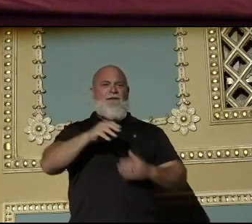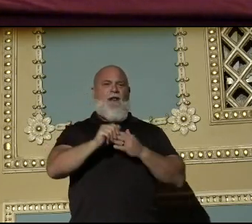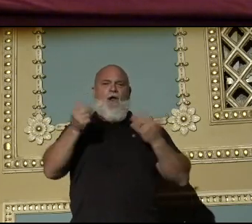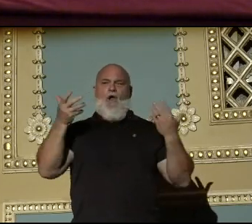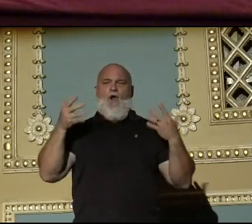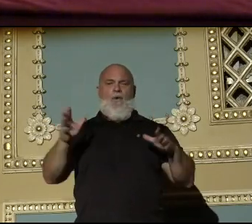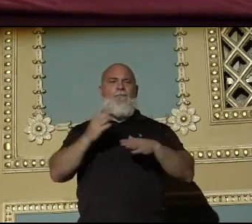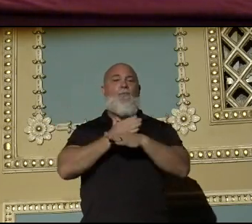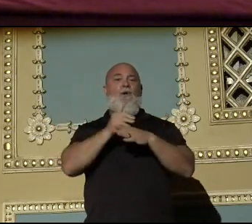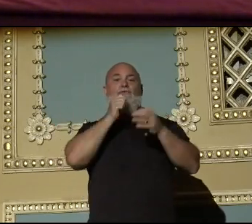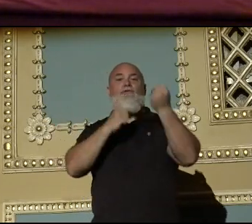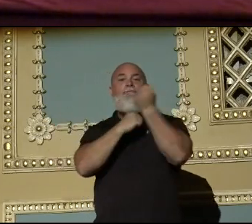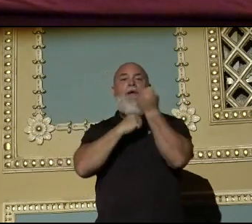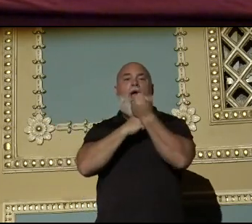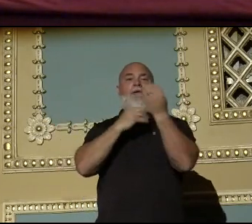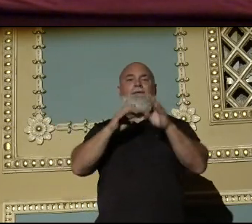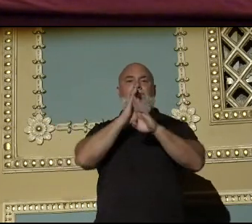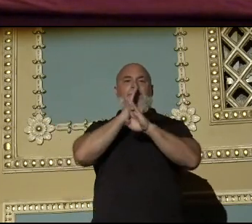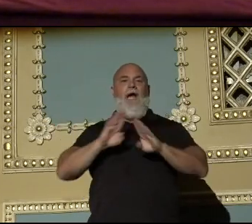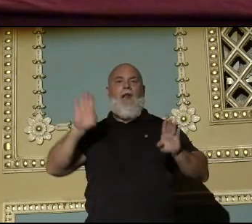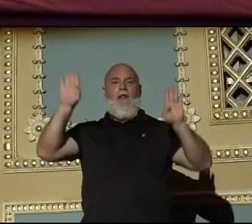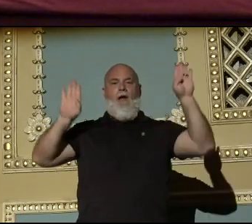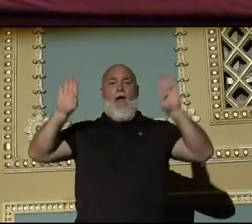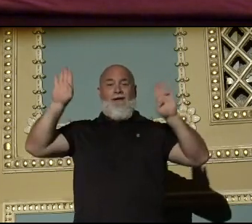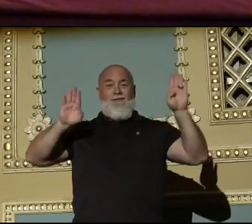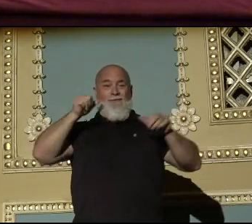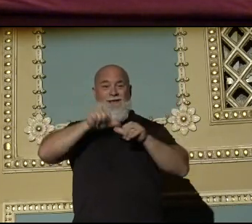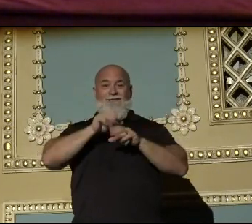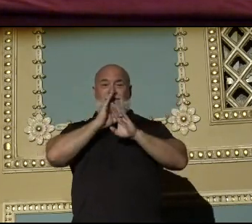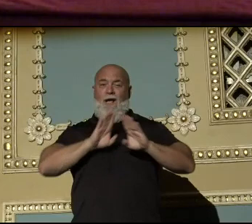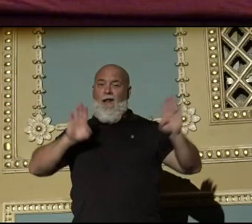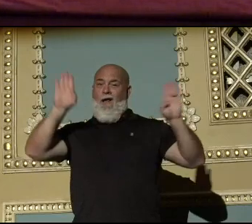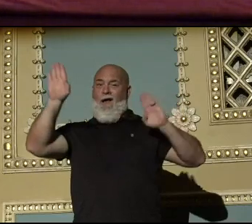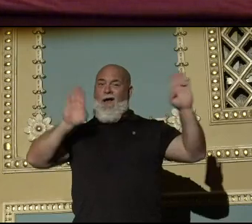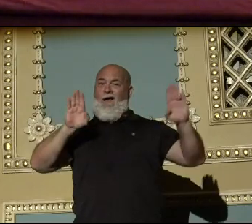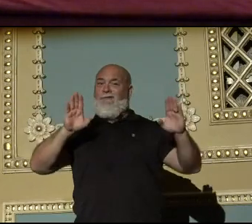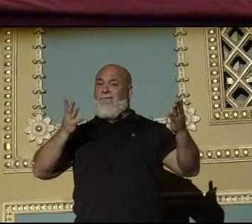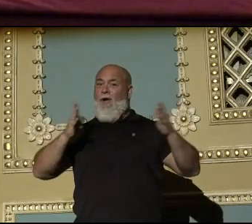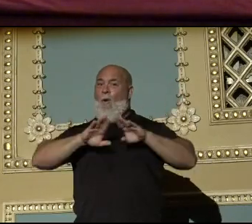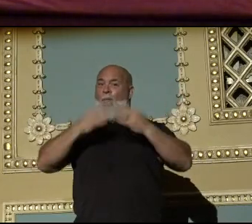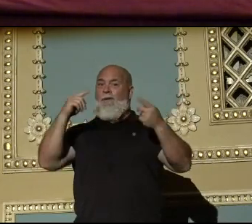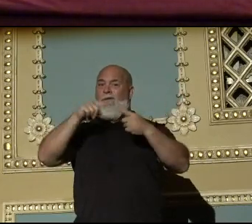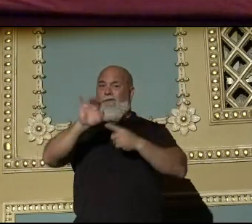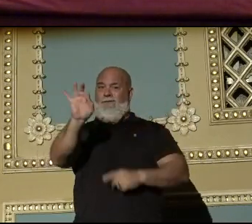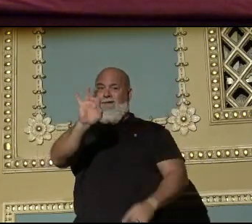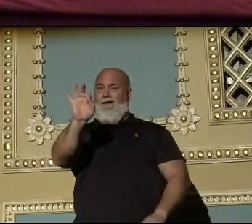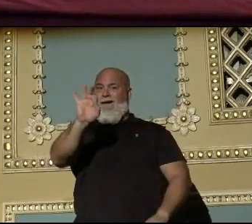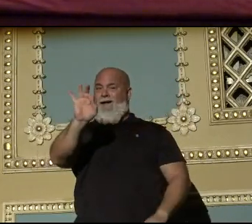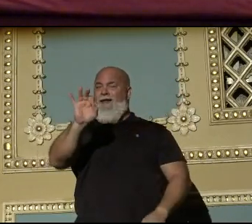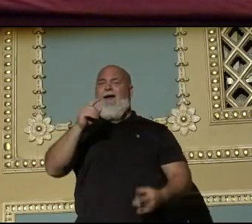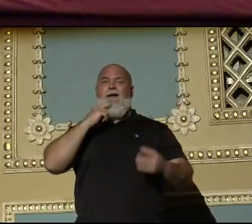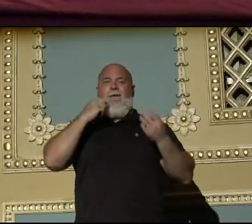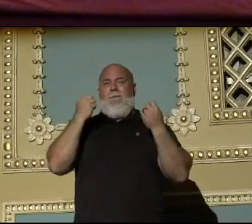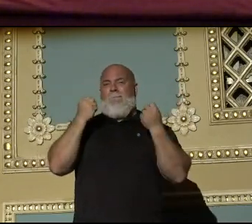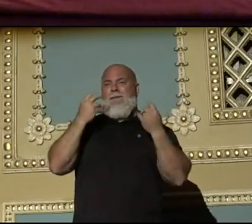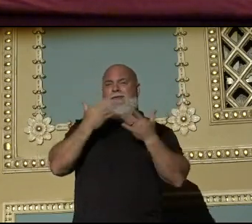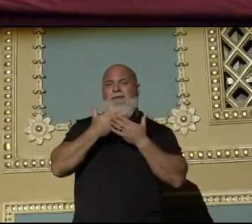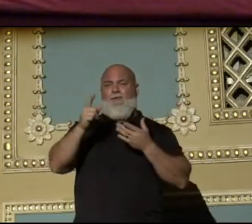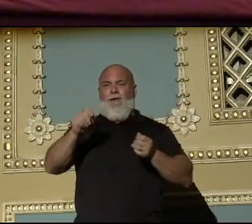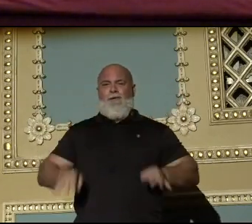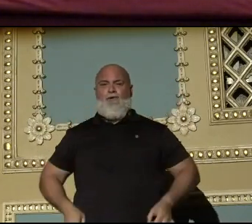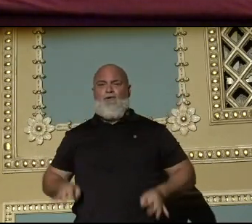$72,750 between sponsors and silent auction. Now remember that silent auction goes until 9 p.m. and there's lots of ways you can